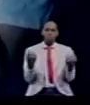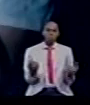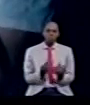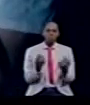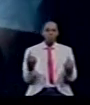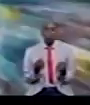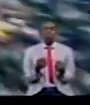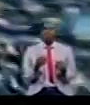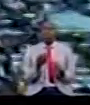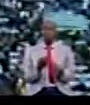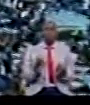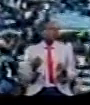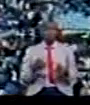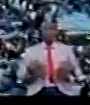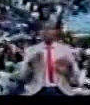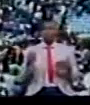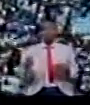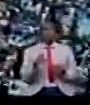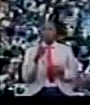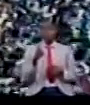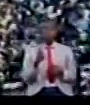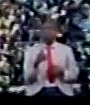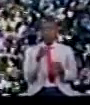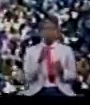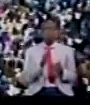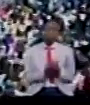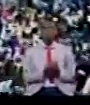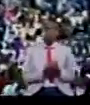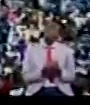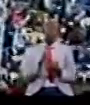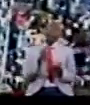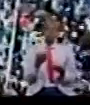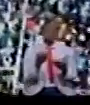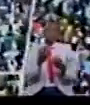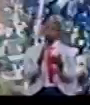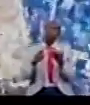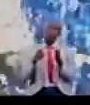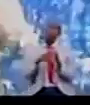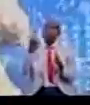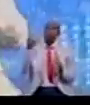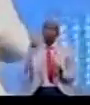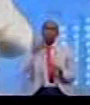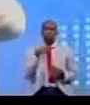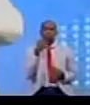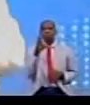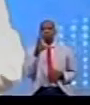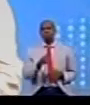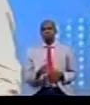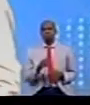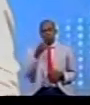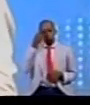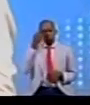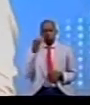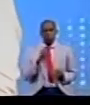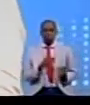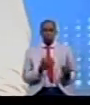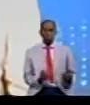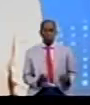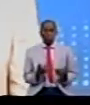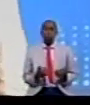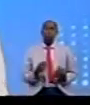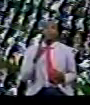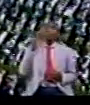my immediate younger sister, the same father, the same mother, I guess, that